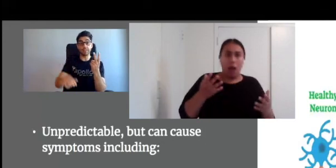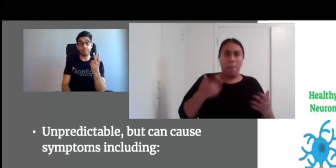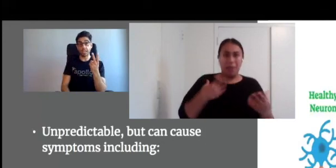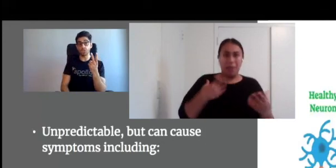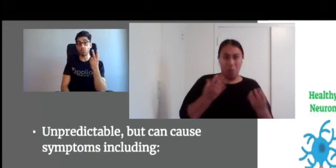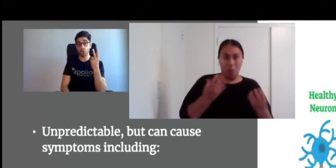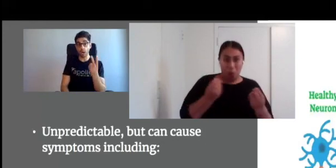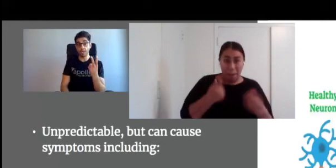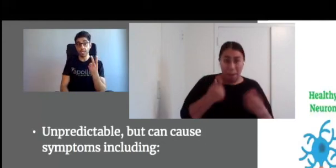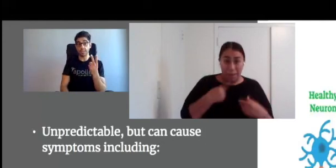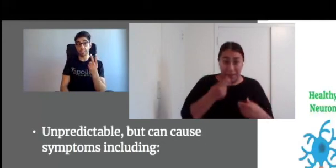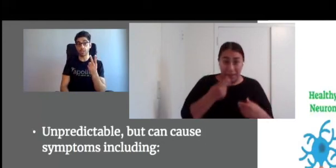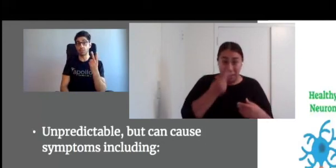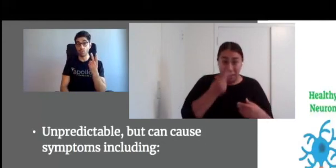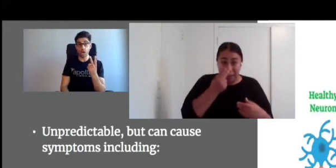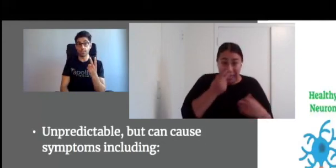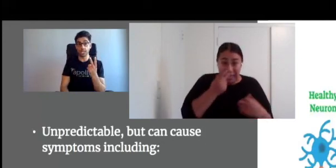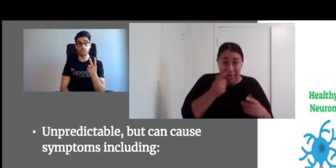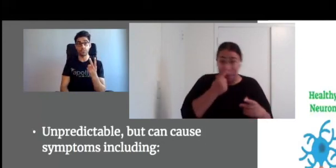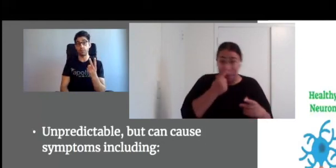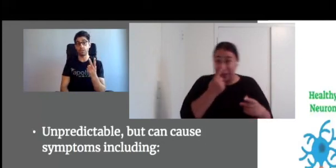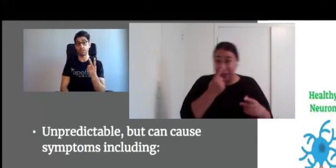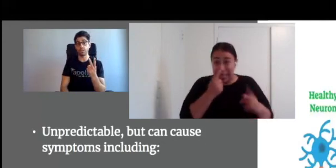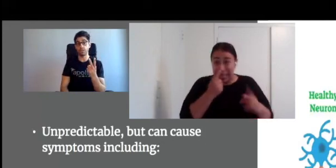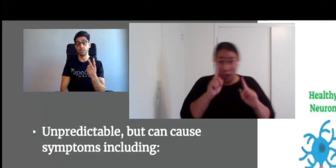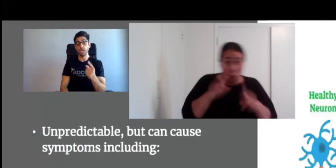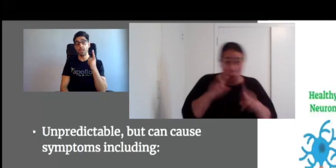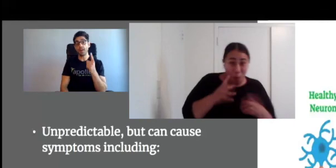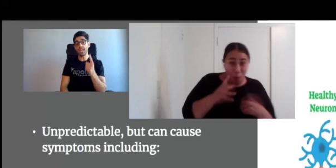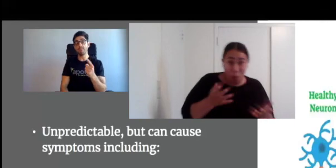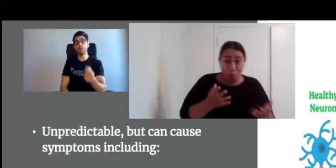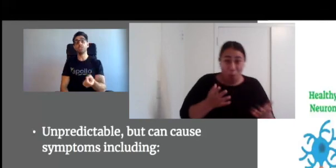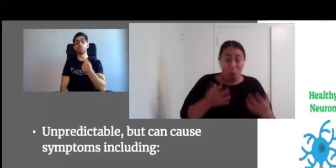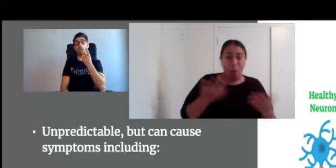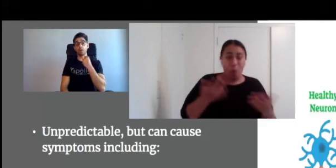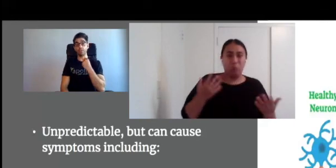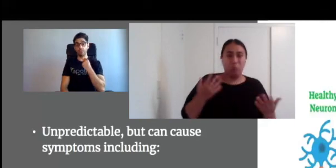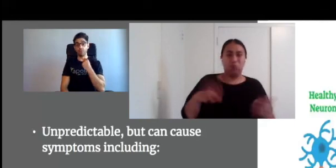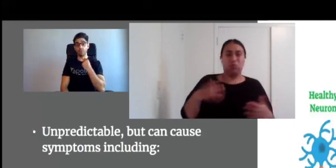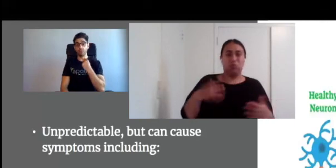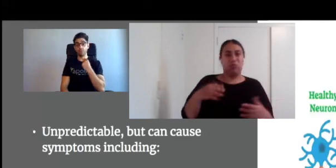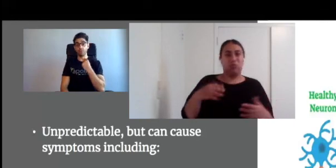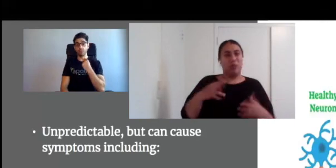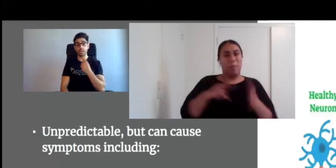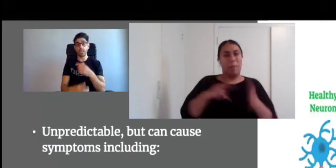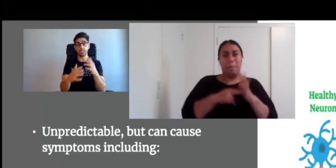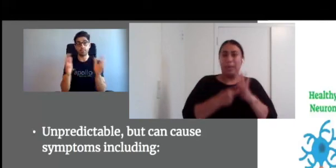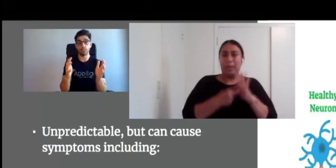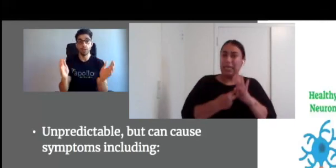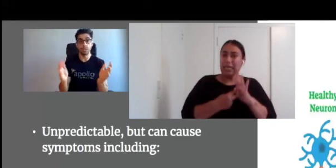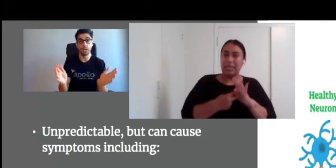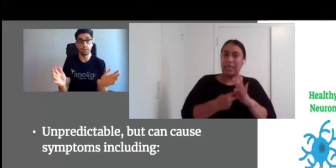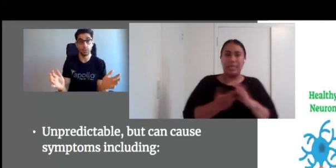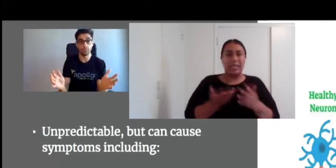incidence of infection will go up, and this causes more complications for the patient. If I can't fully swallow my food, and again, this